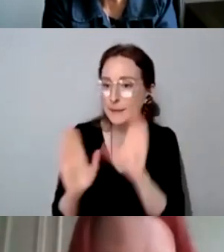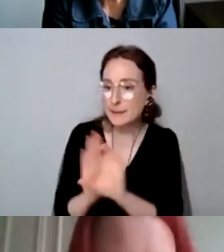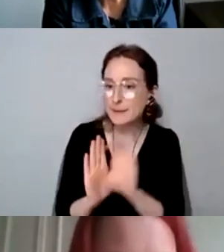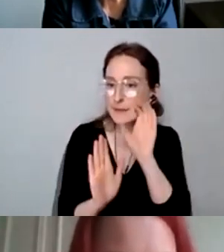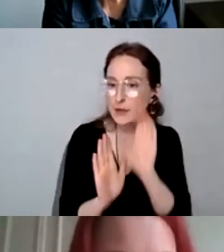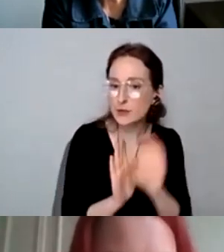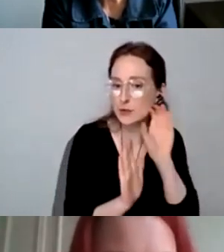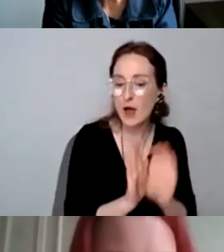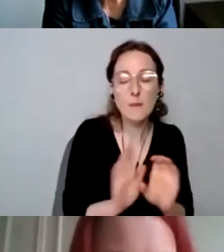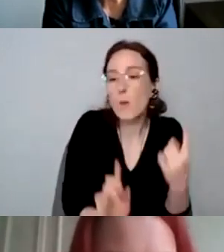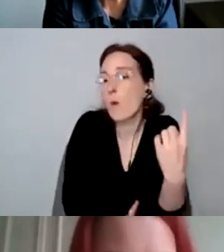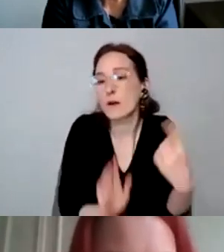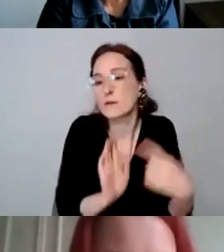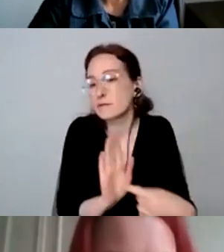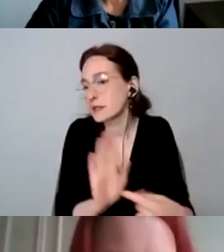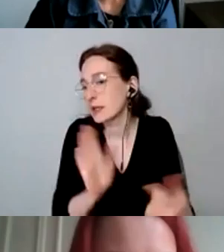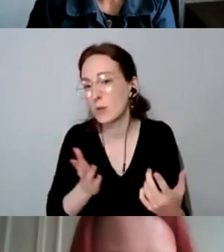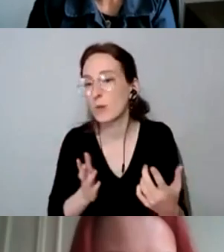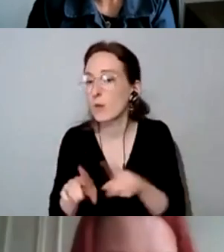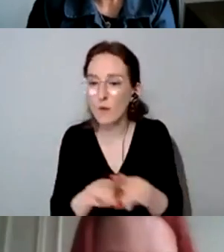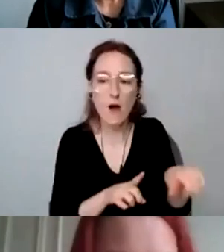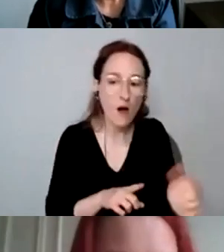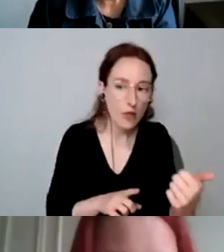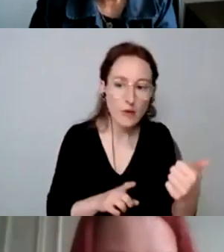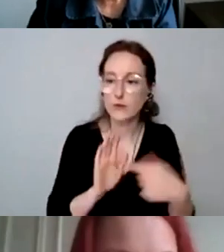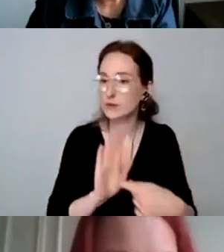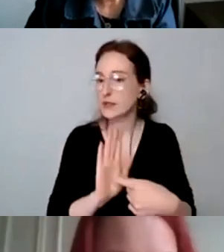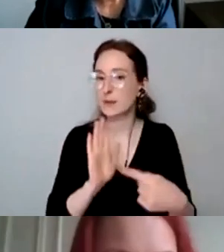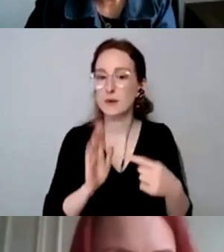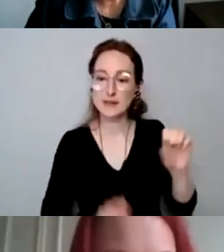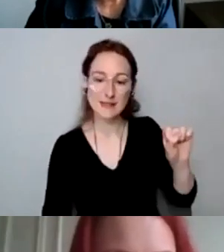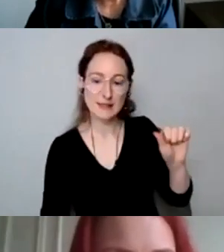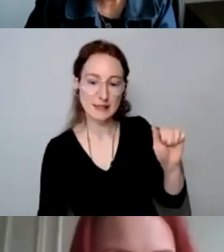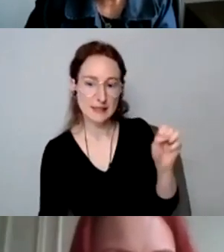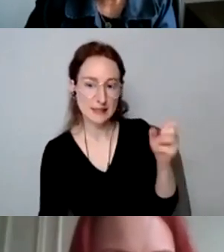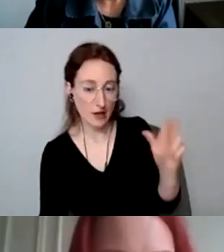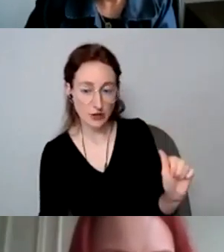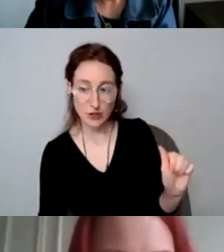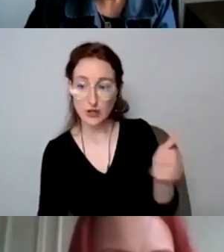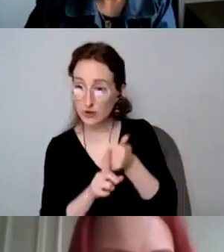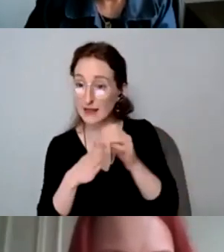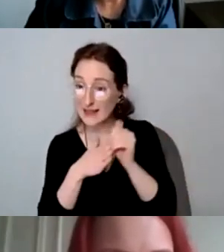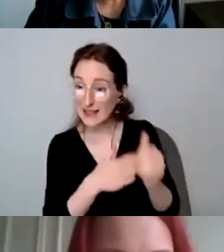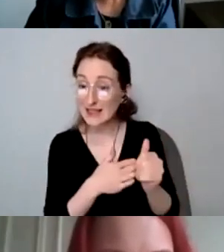And this is only one example. There are also other examples. Sasha is a leader of such